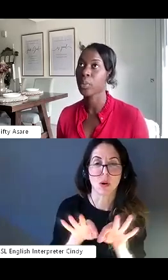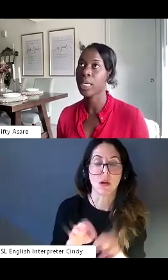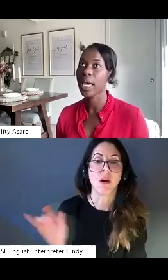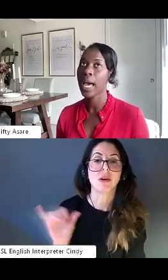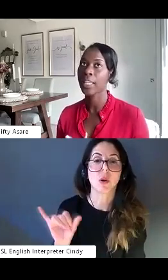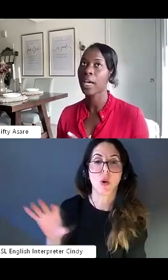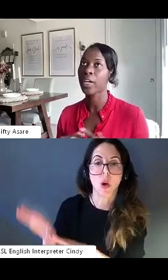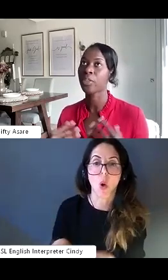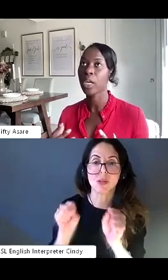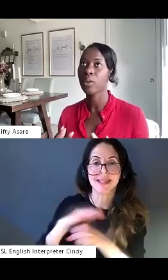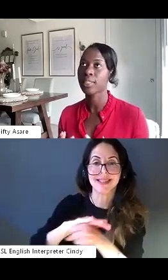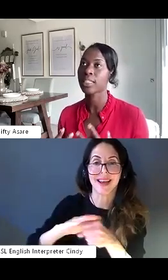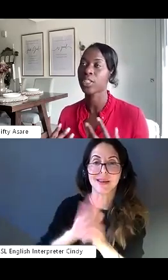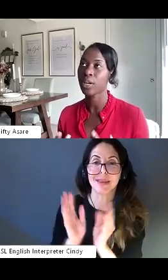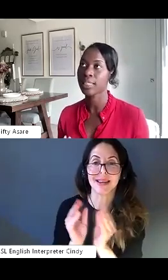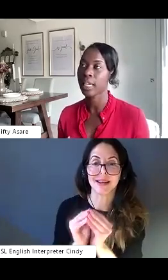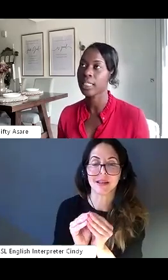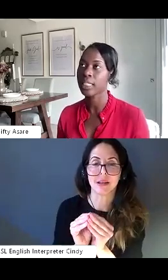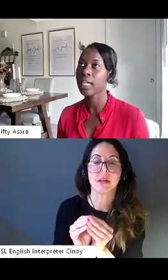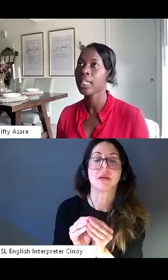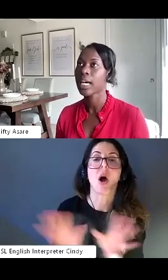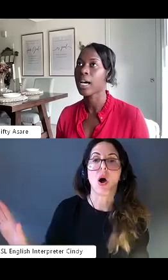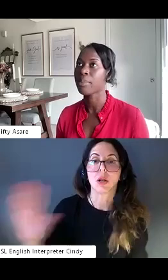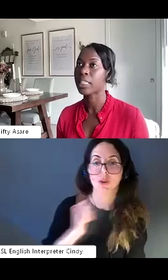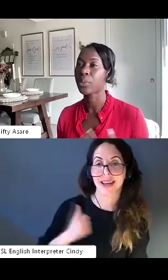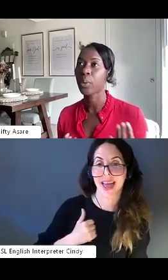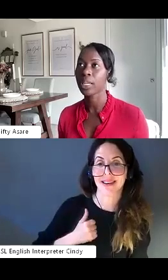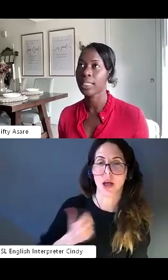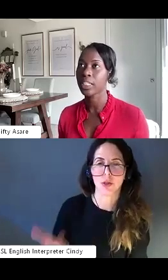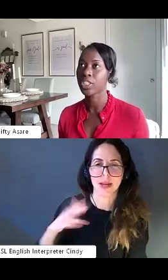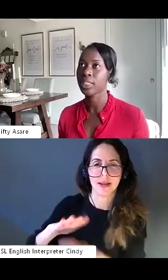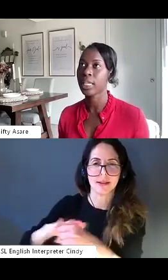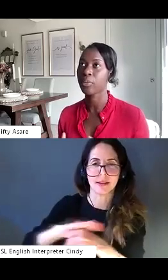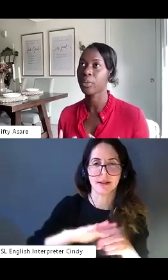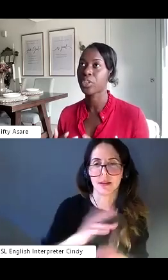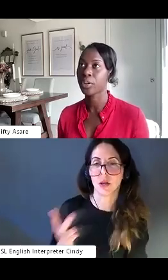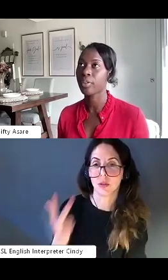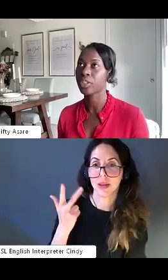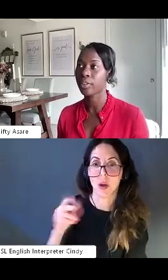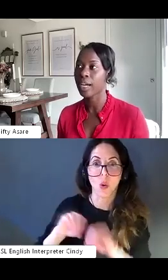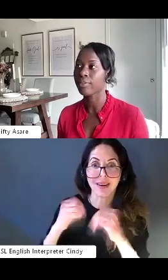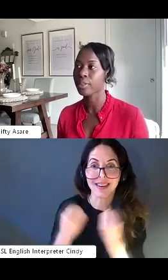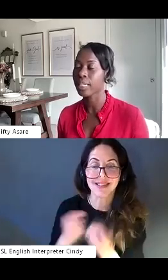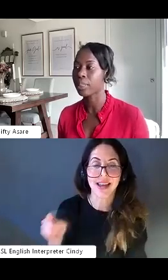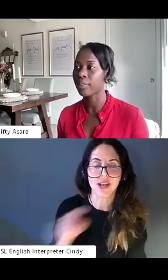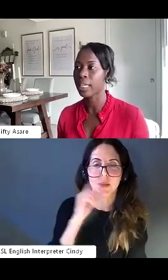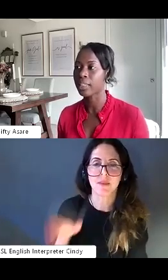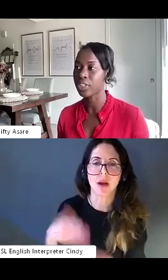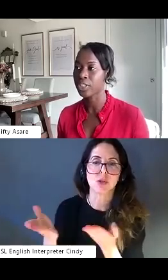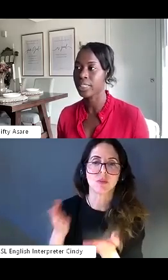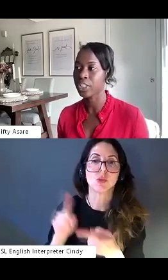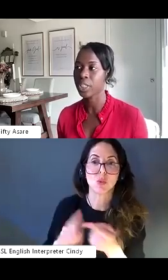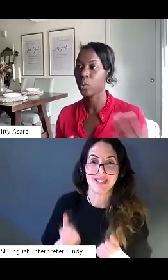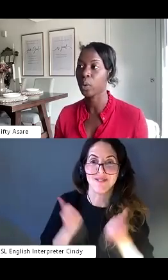meetings. So we had 3 host sites across Canada. And these were organizations that were serving survivors that were living